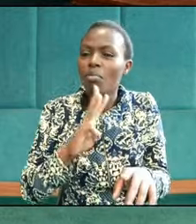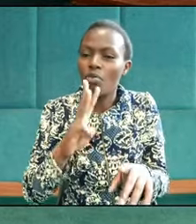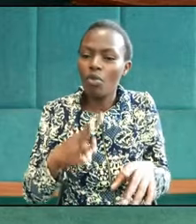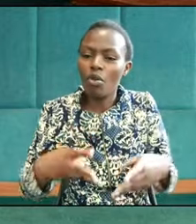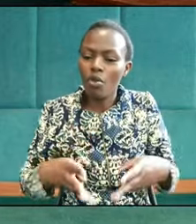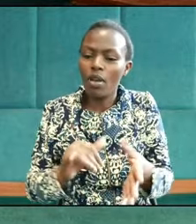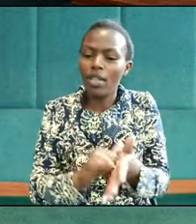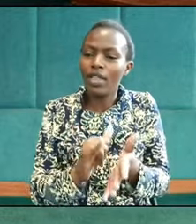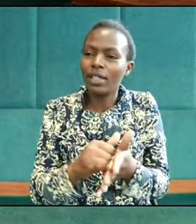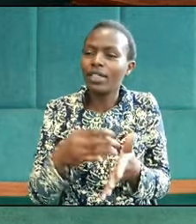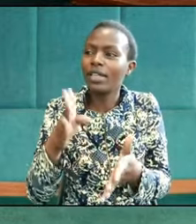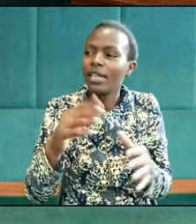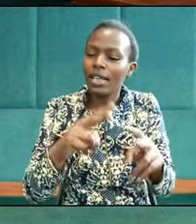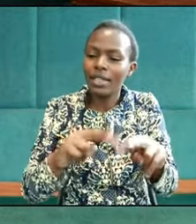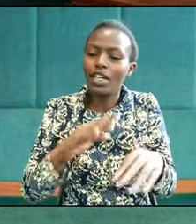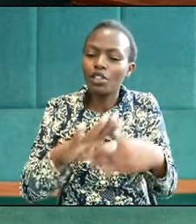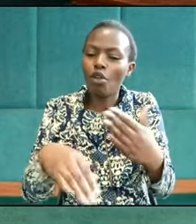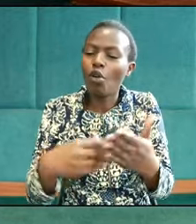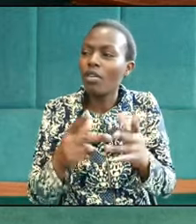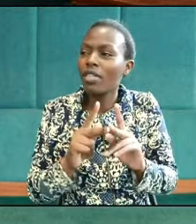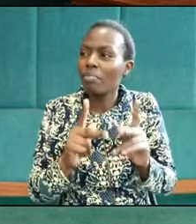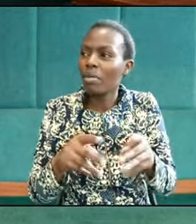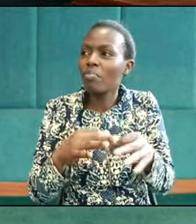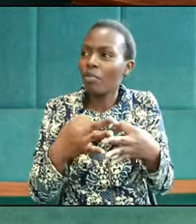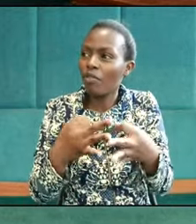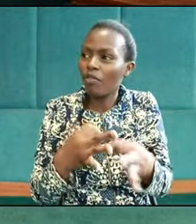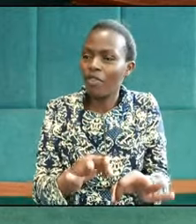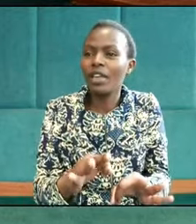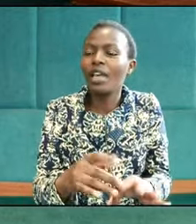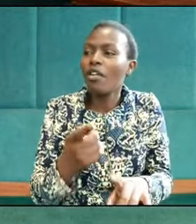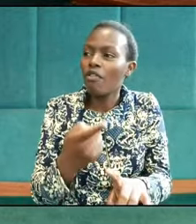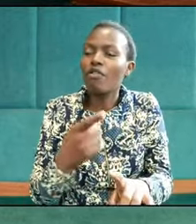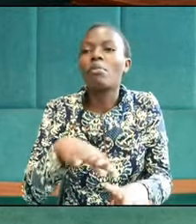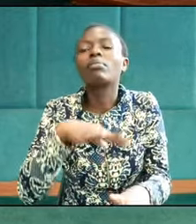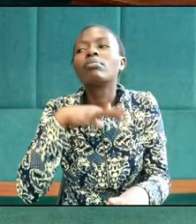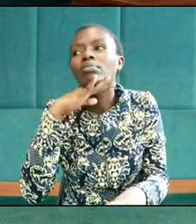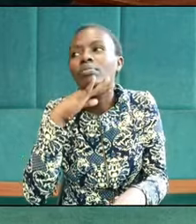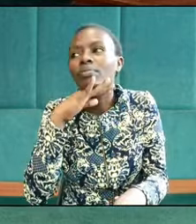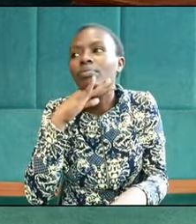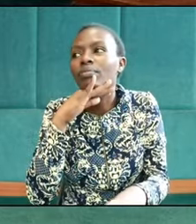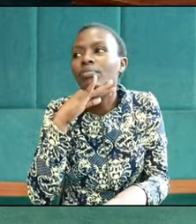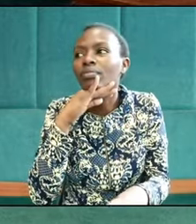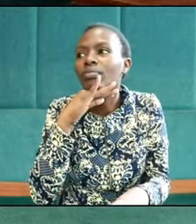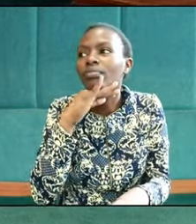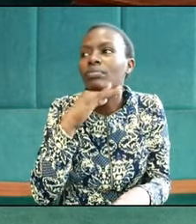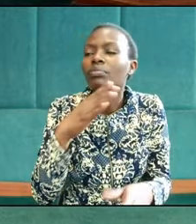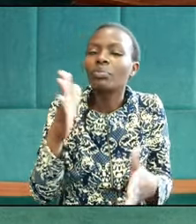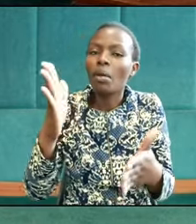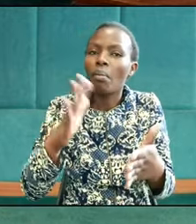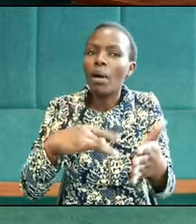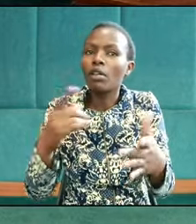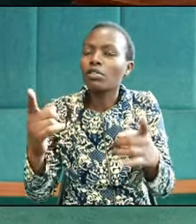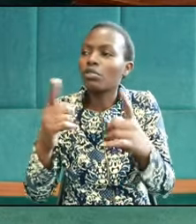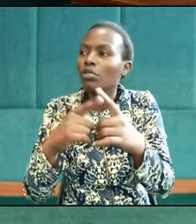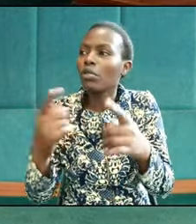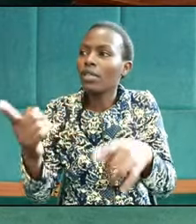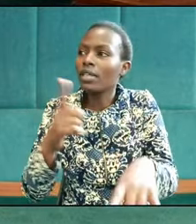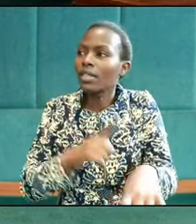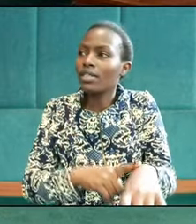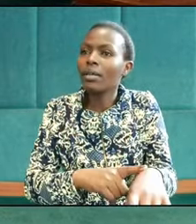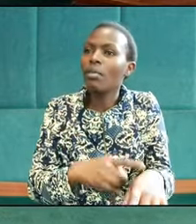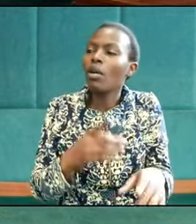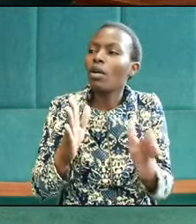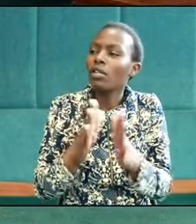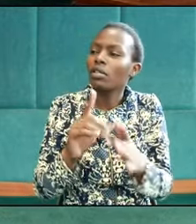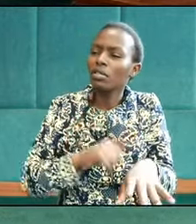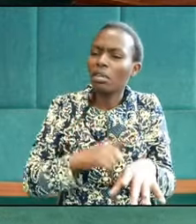free from slavery to sin and the curse of death. Aha! So the Passover pointed back to the time when the Israelites were